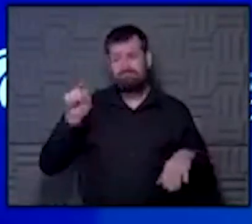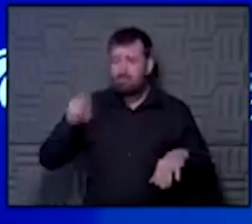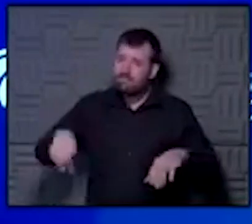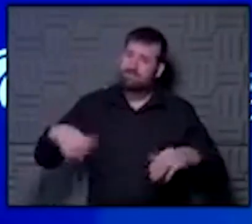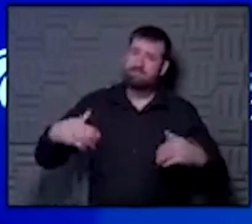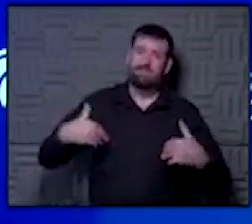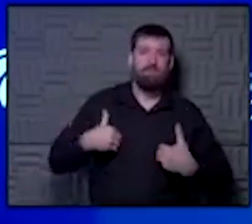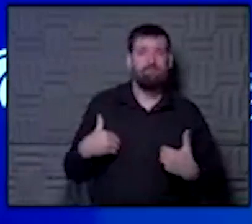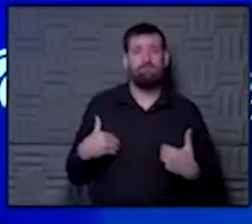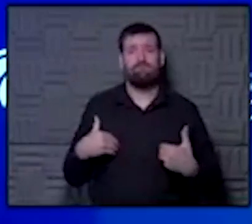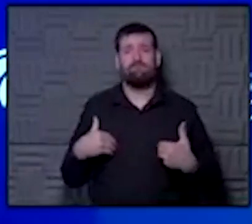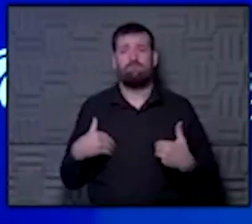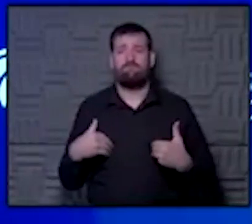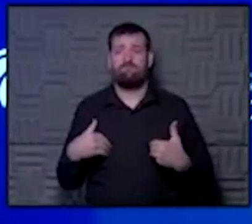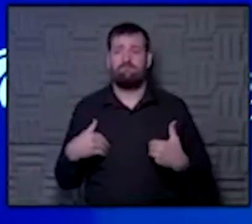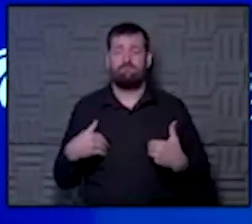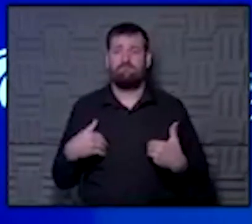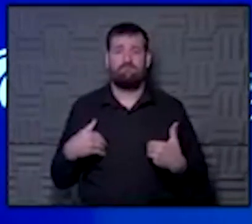have